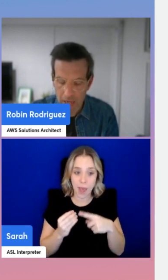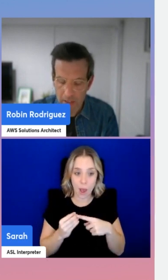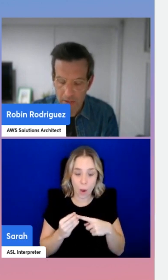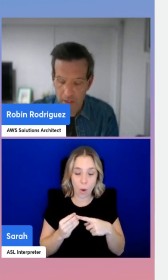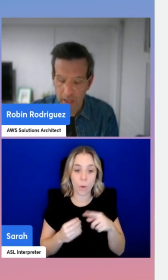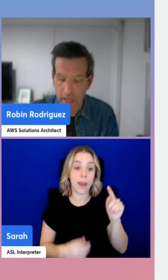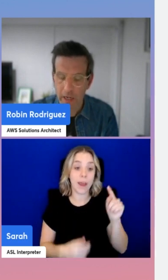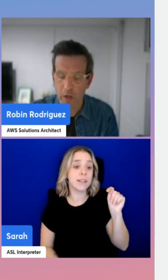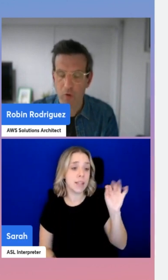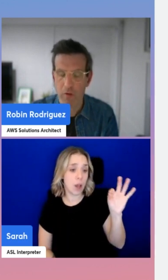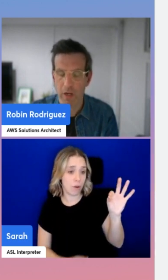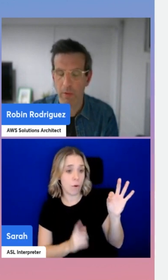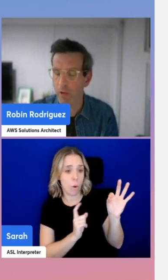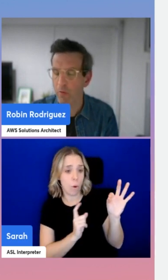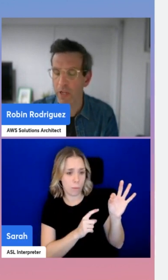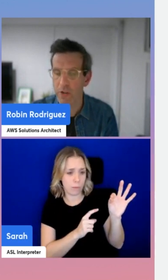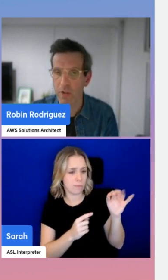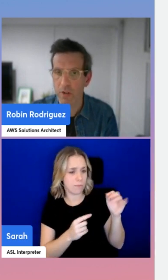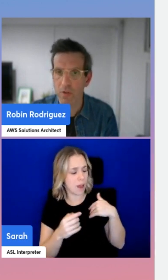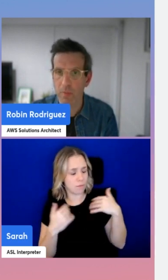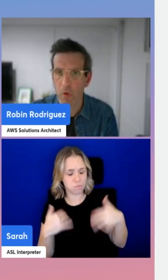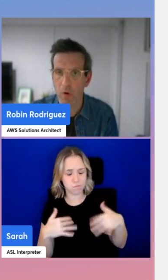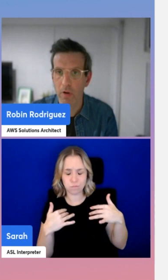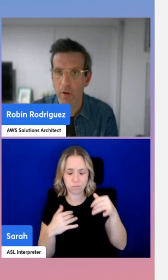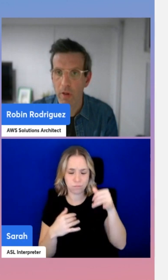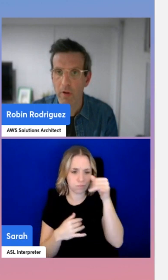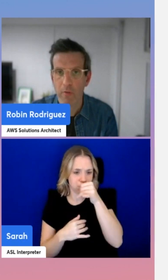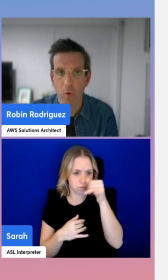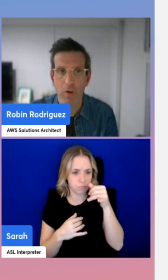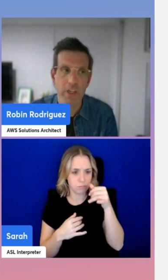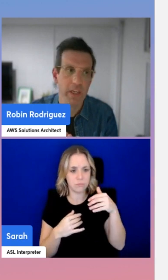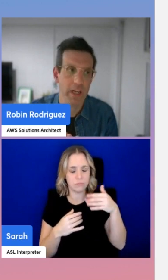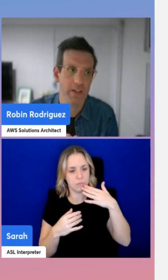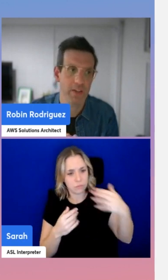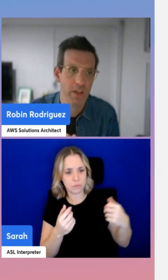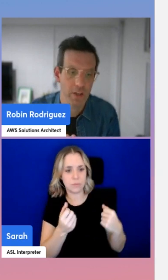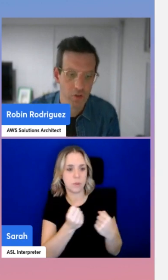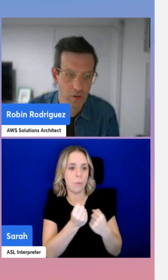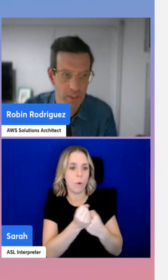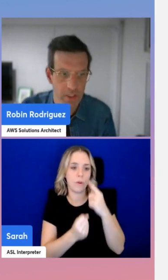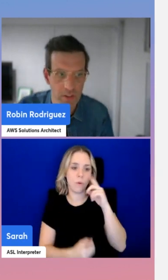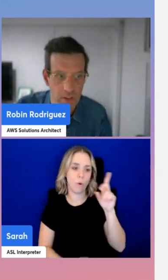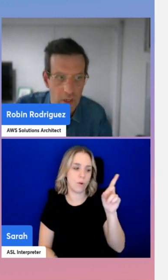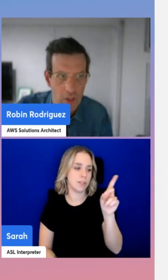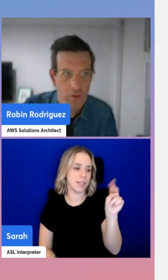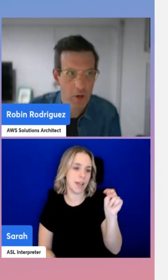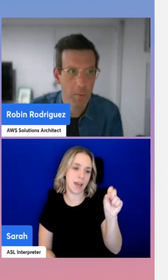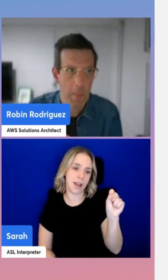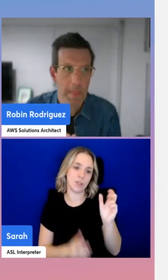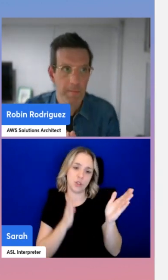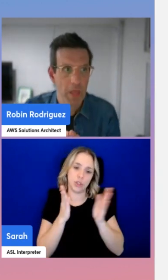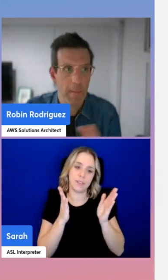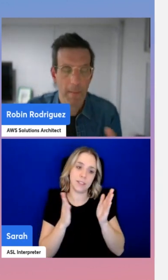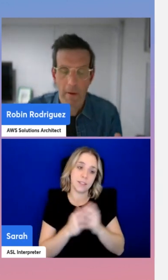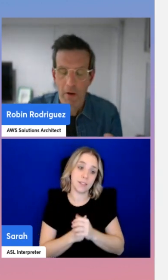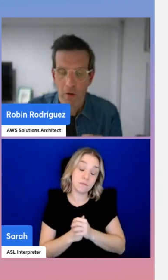Terraform has an incredibly rich support for DNS services. So